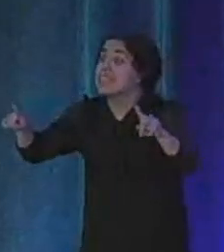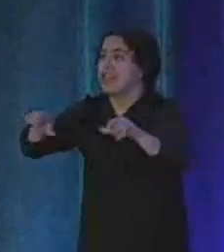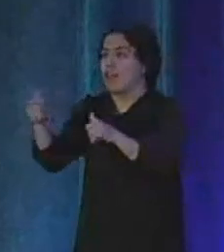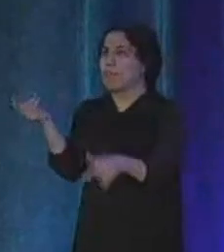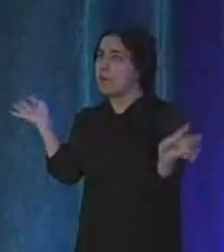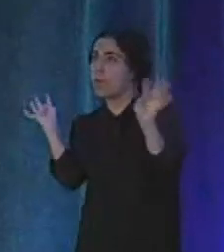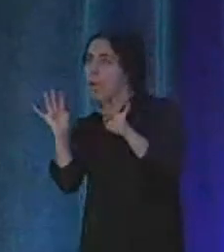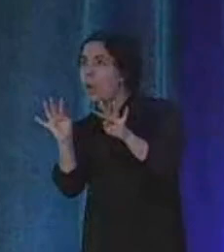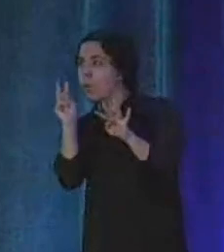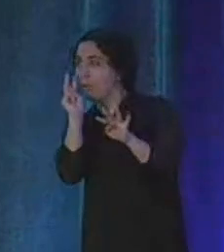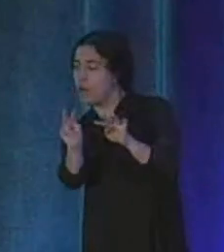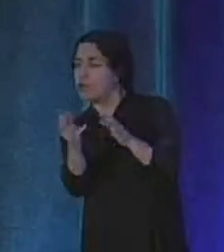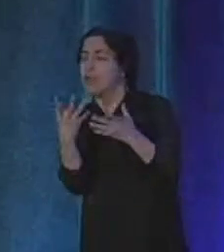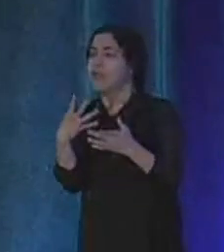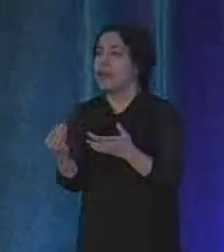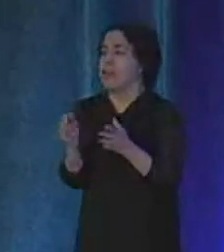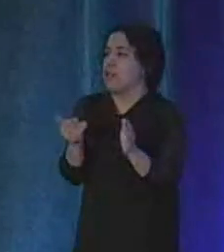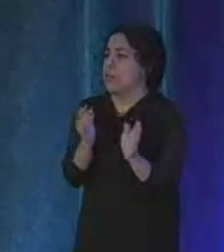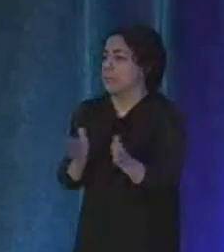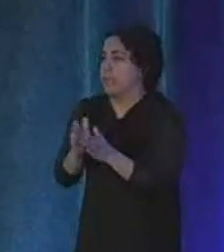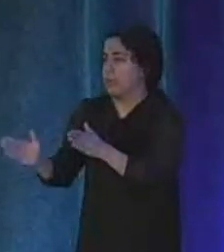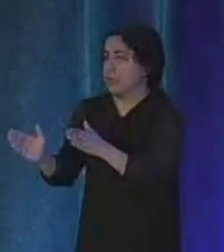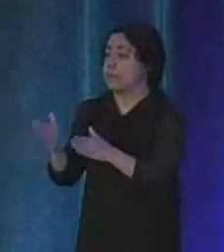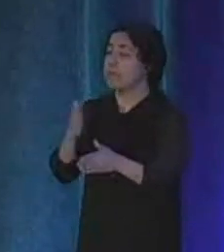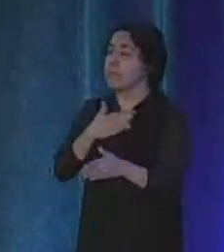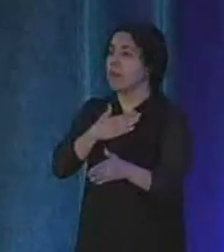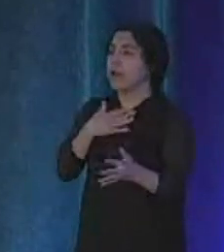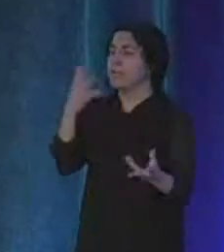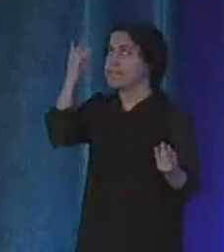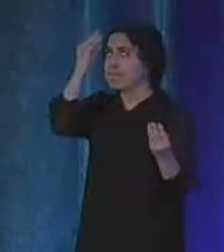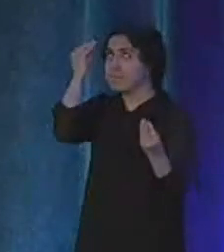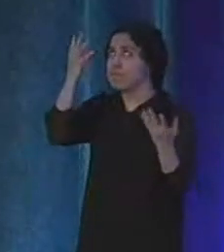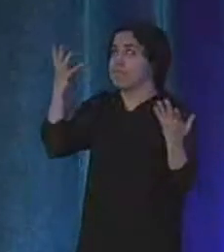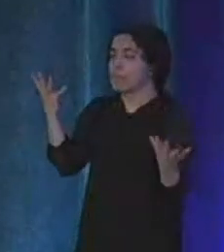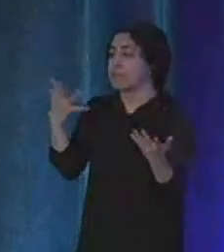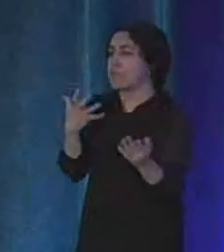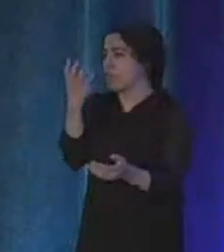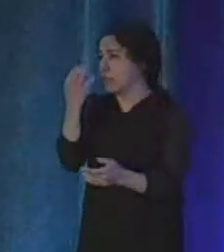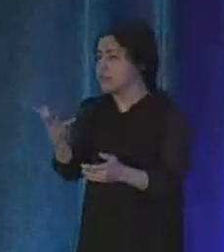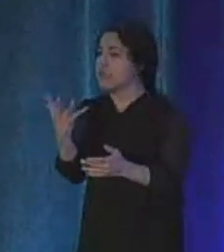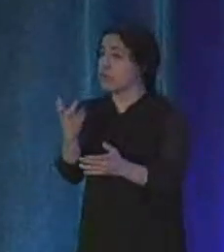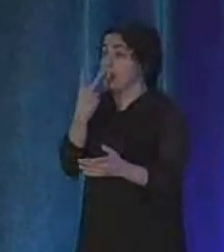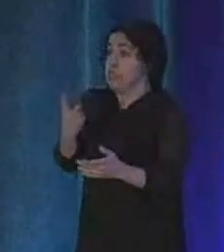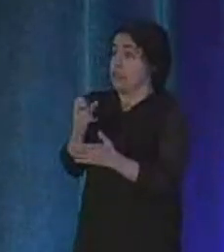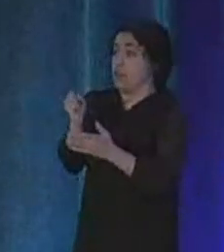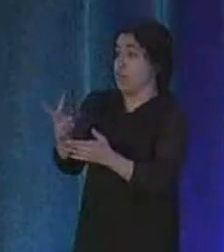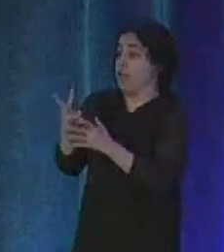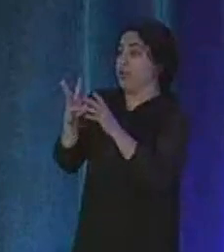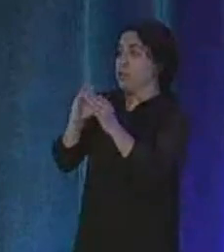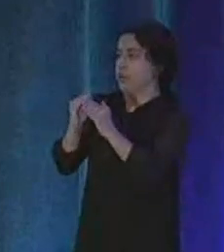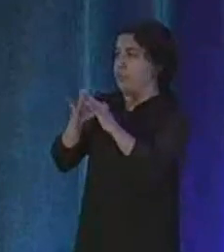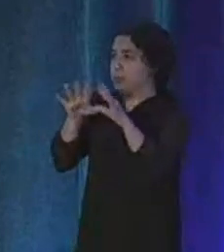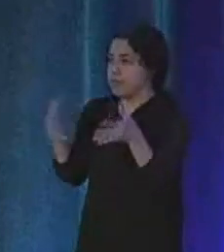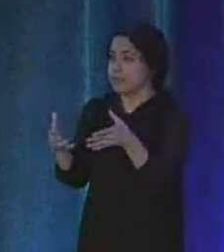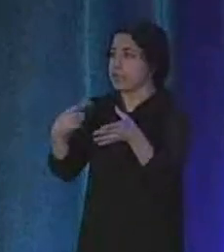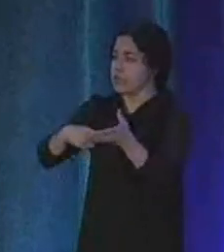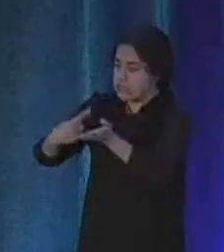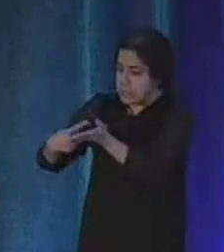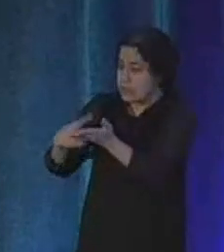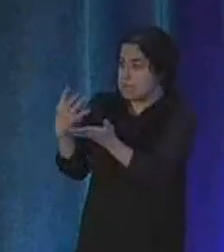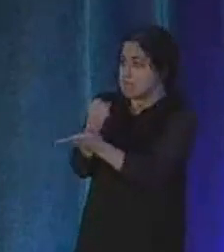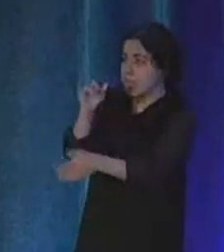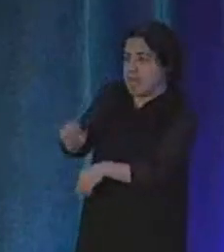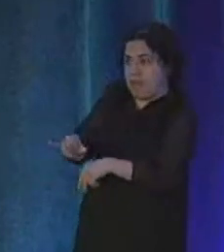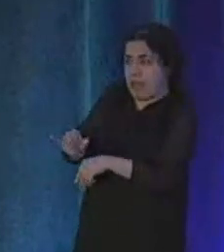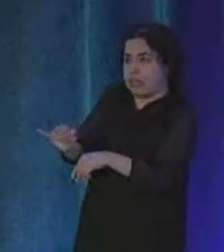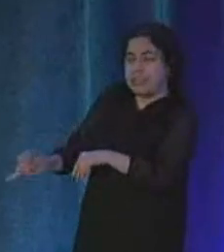prepare. And so my thesis here is that I would love to see a software community where we talk about these types of things just